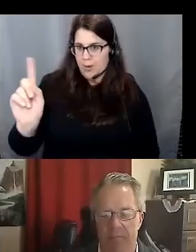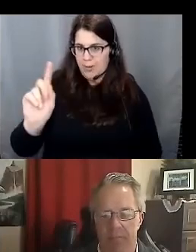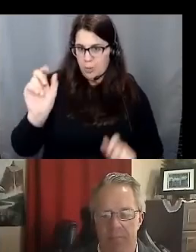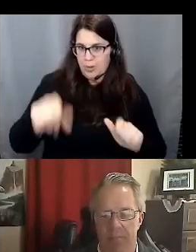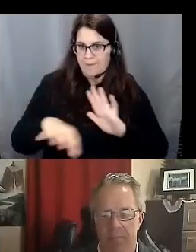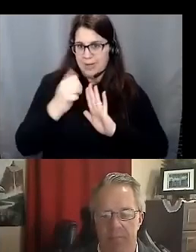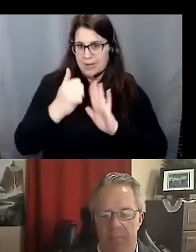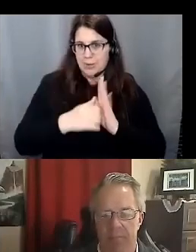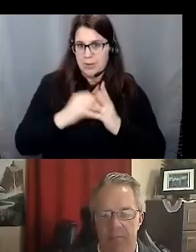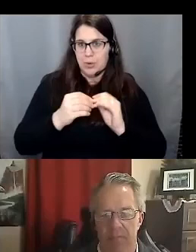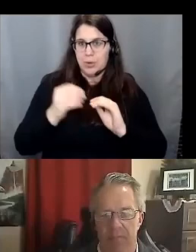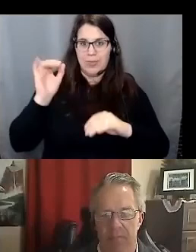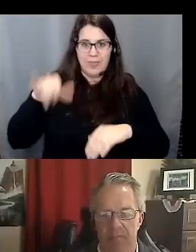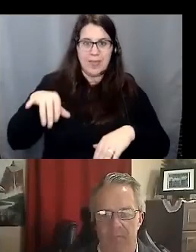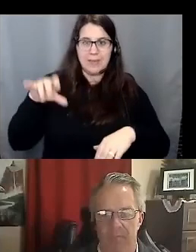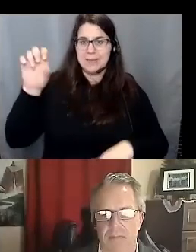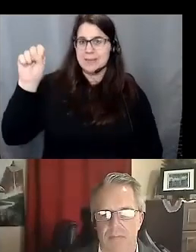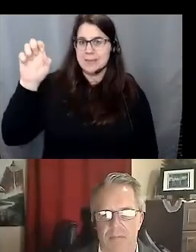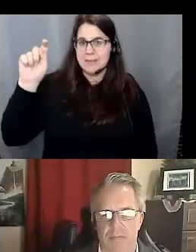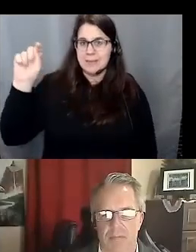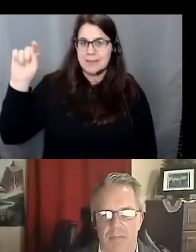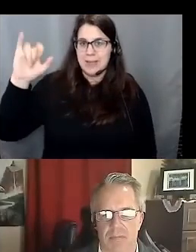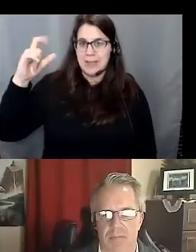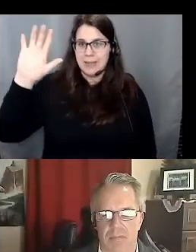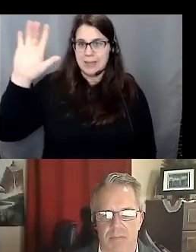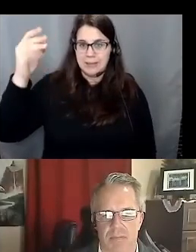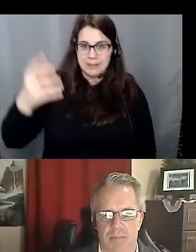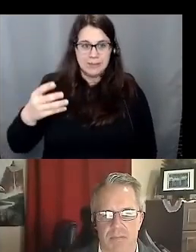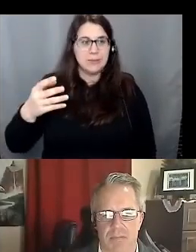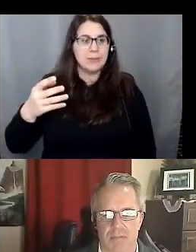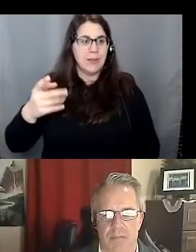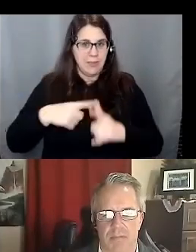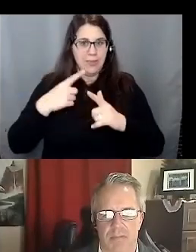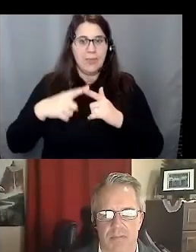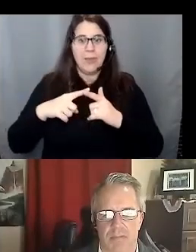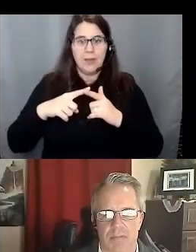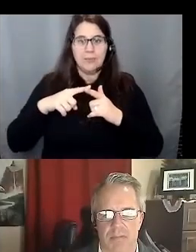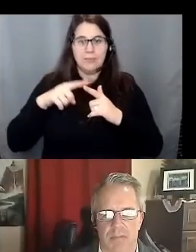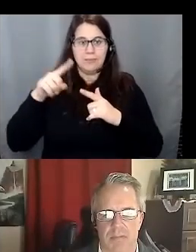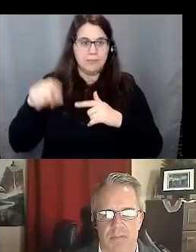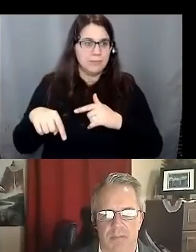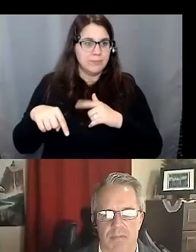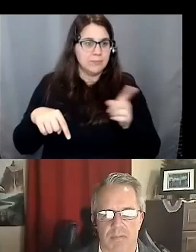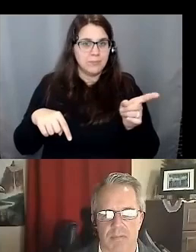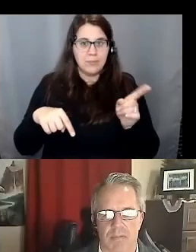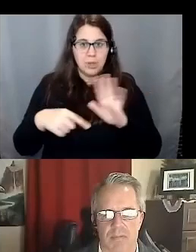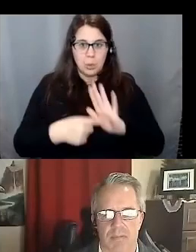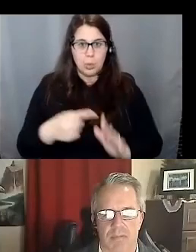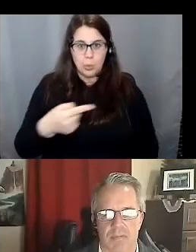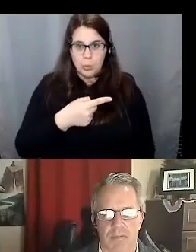account number, and that would be up in the settings and then the drop down. And so just as a little refresher there,